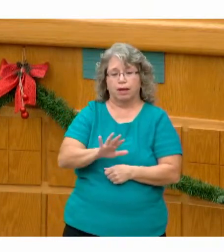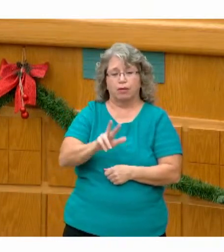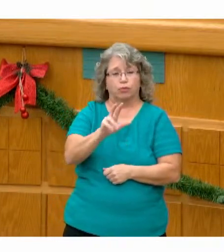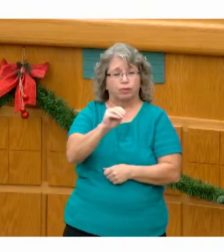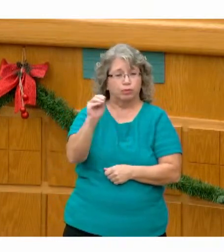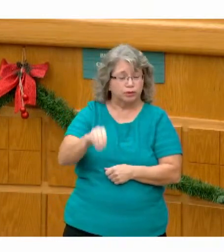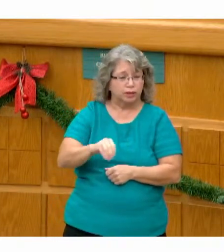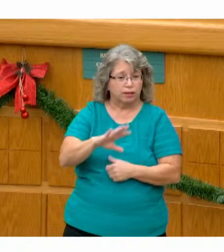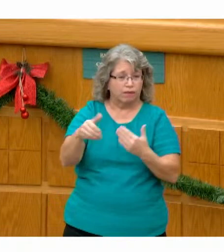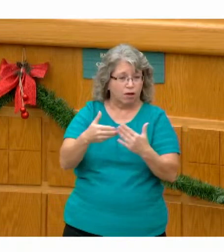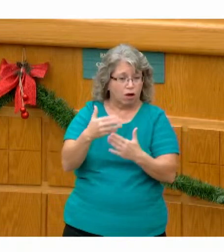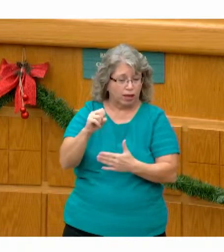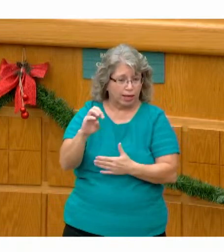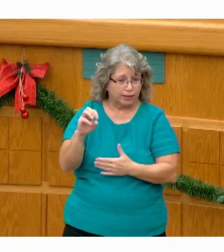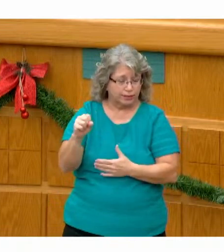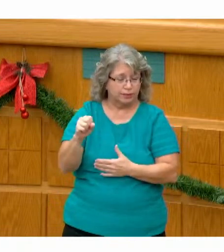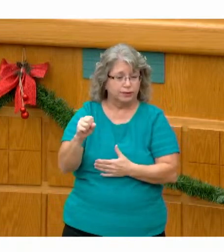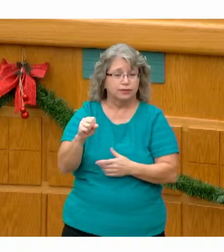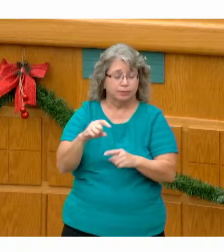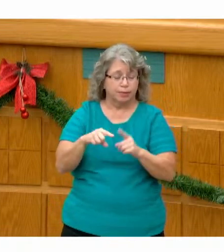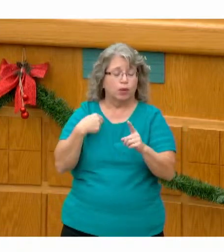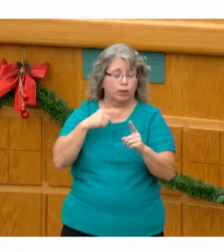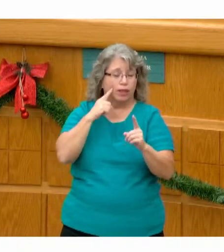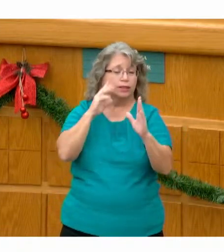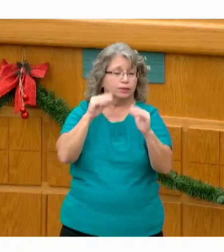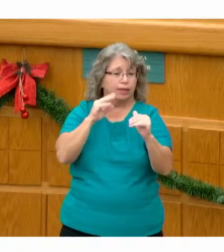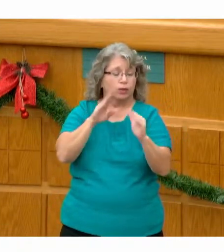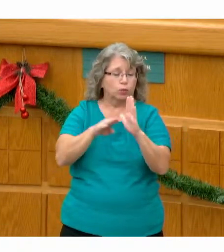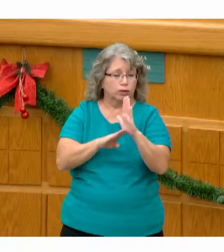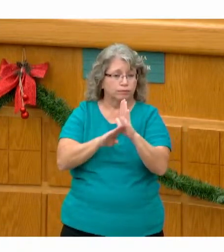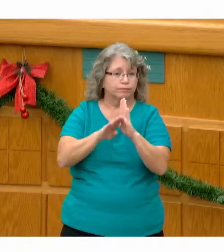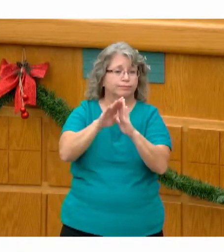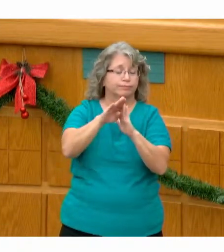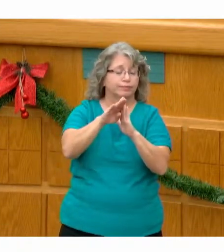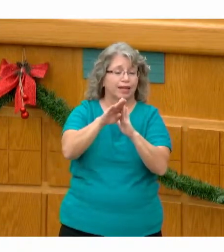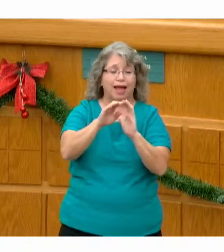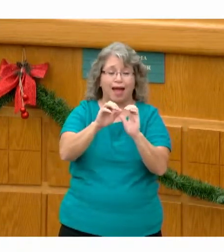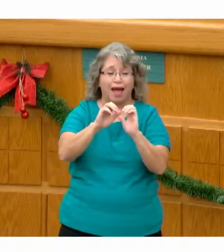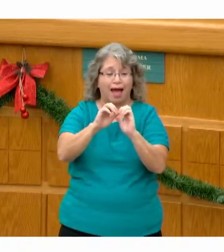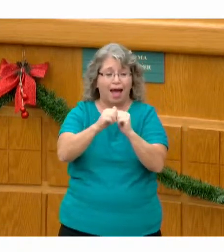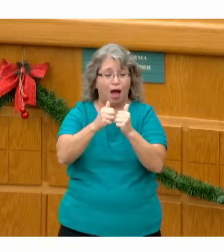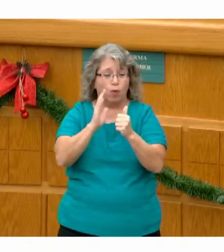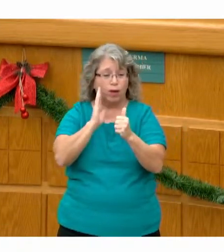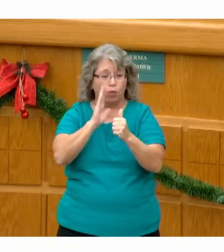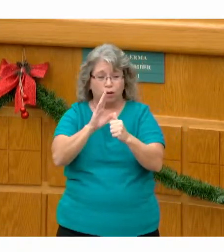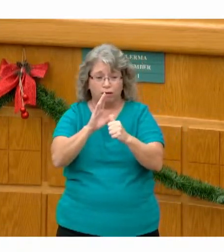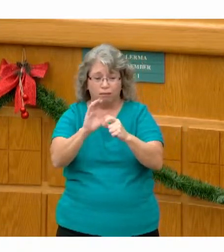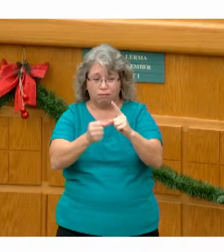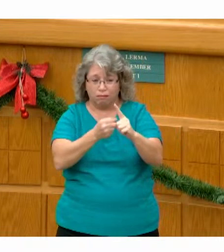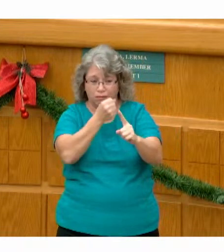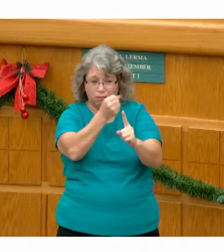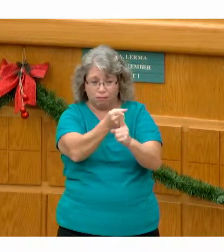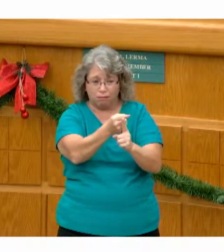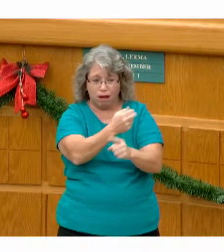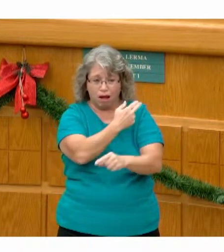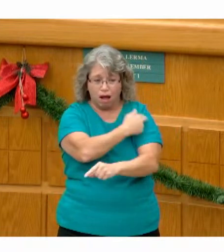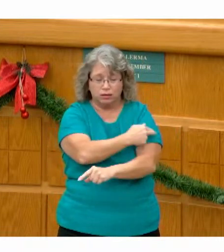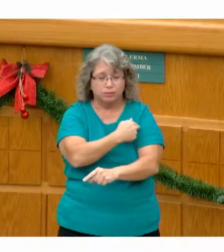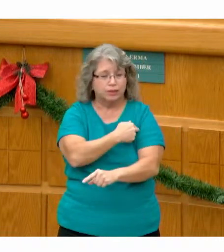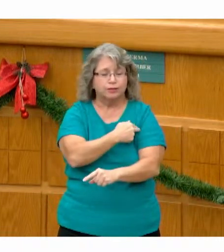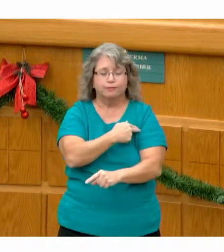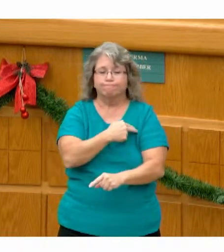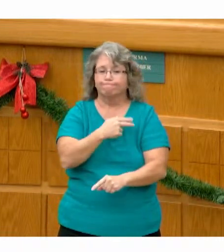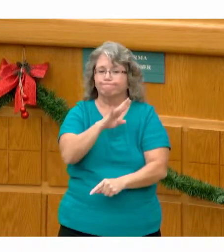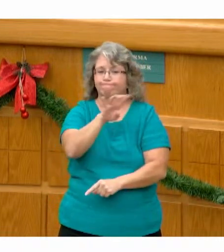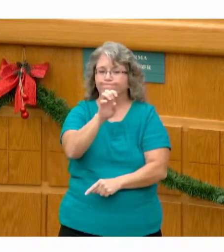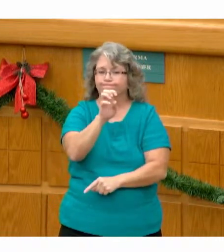to occur. The impact on hospitals is uncertain, and so that's where we're not sure how big of an impact